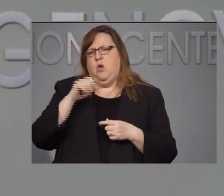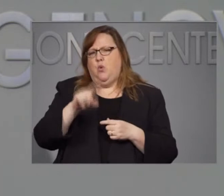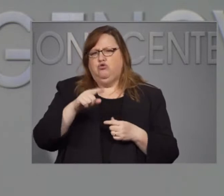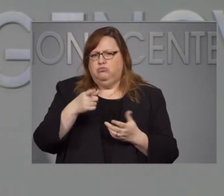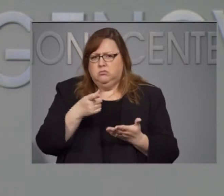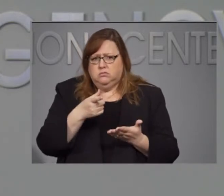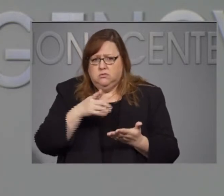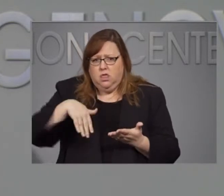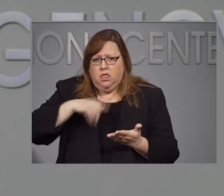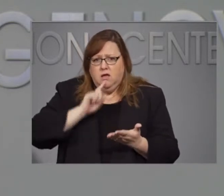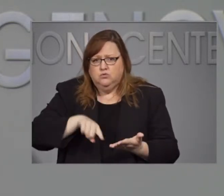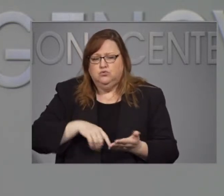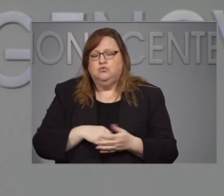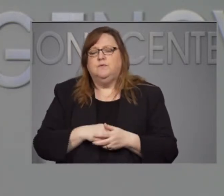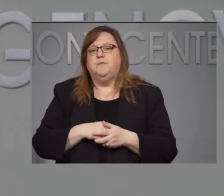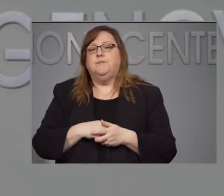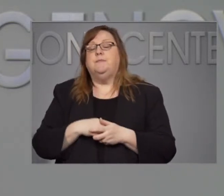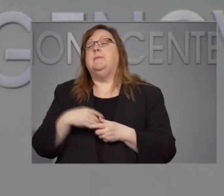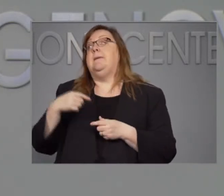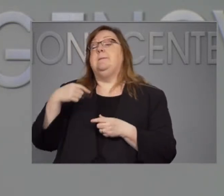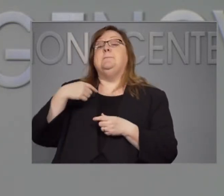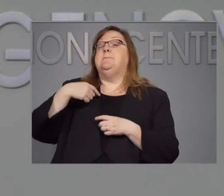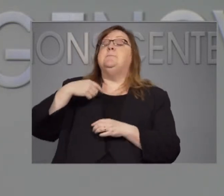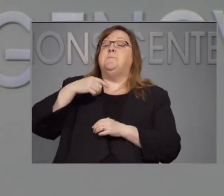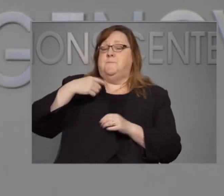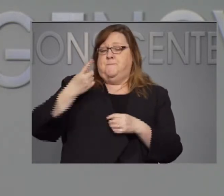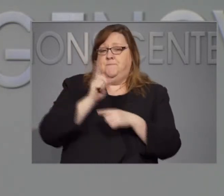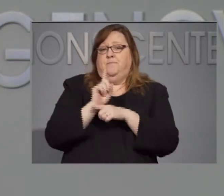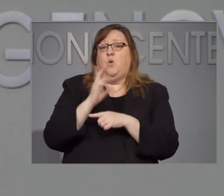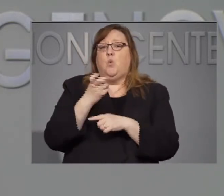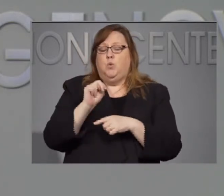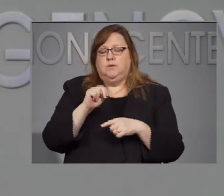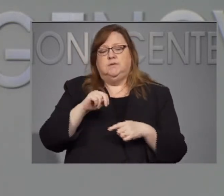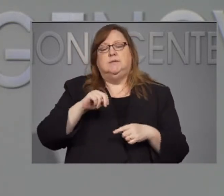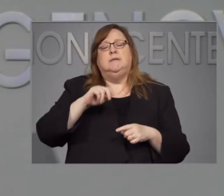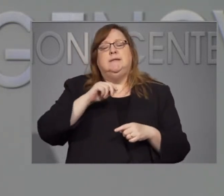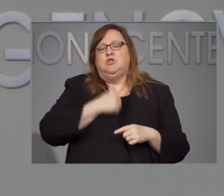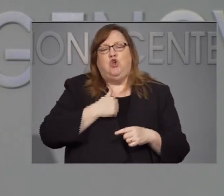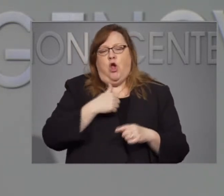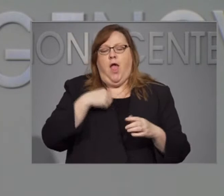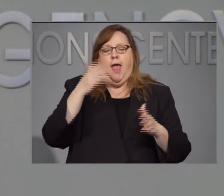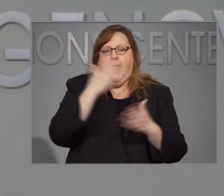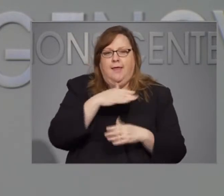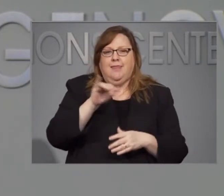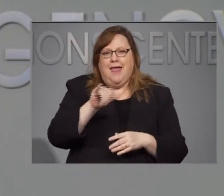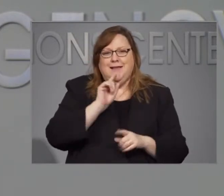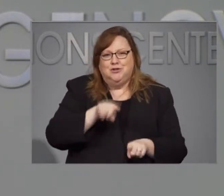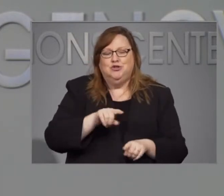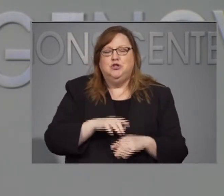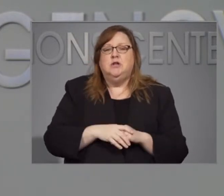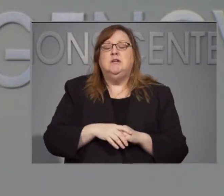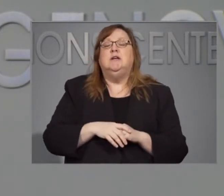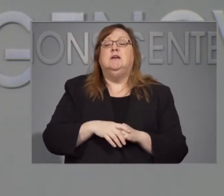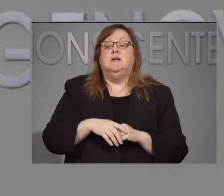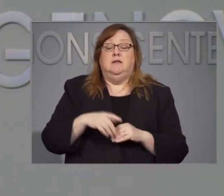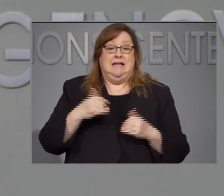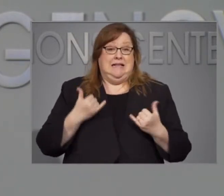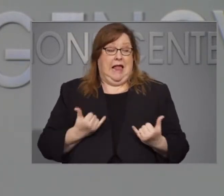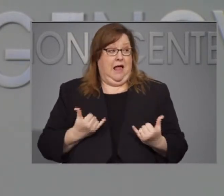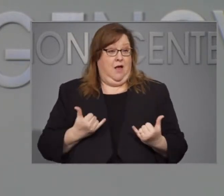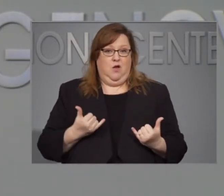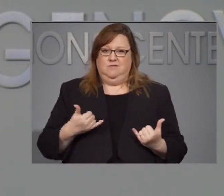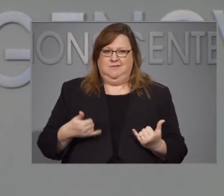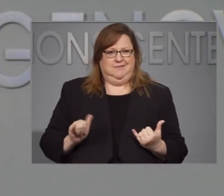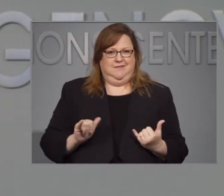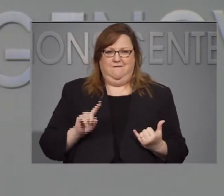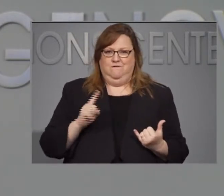So I think this is our first wave. When I look at the numbers, we took early and aggressive action to flatten the curve, and we did that. We did it very